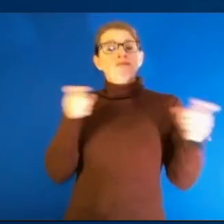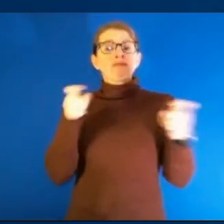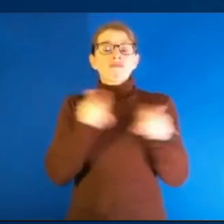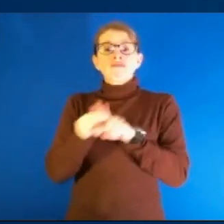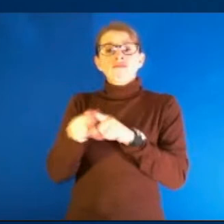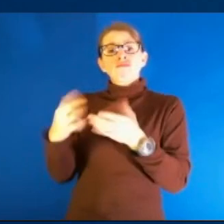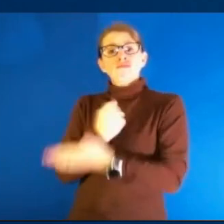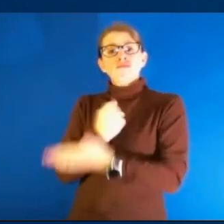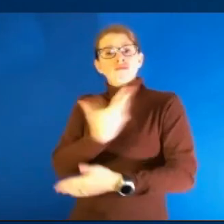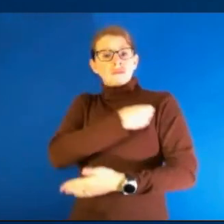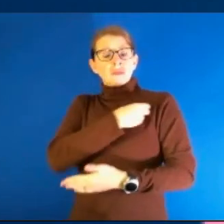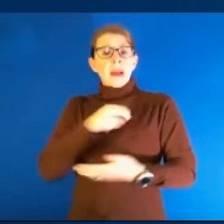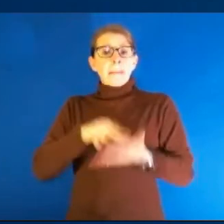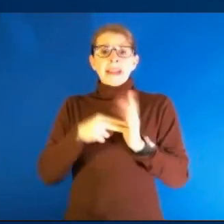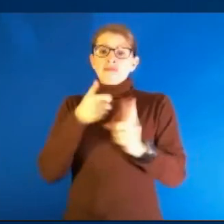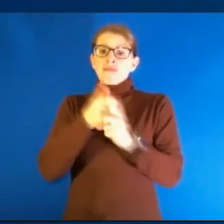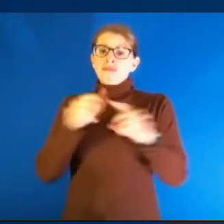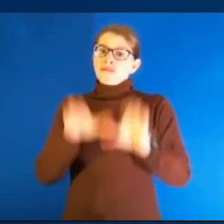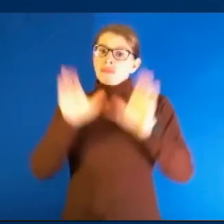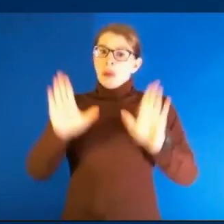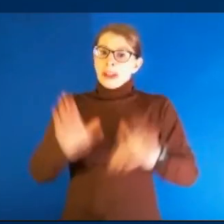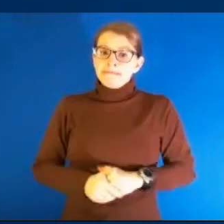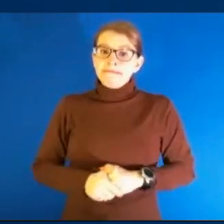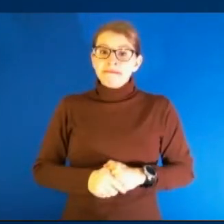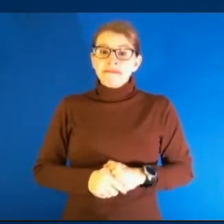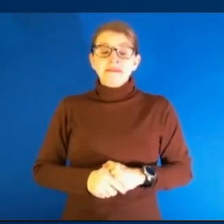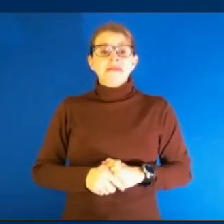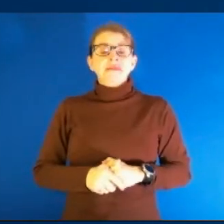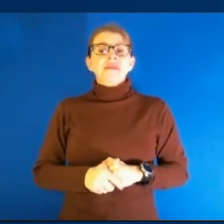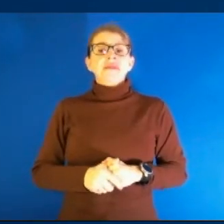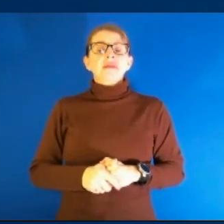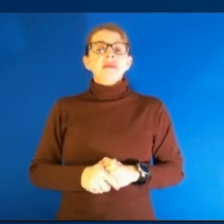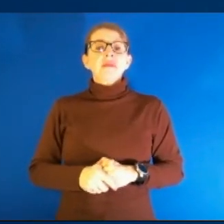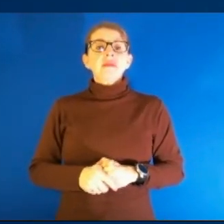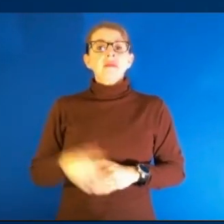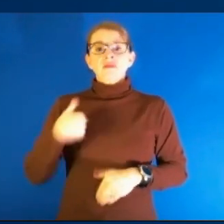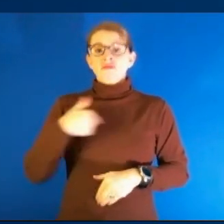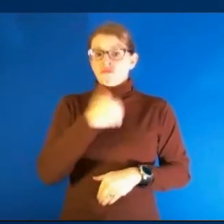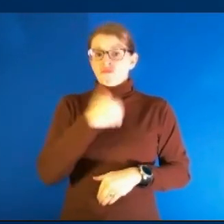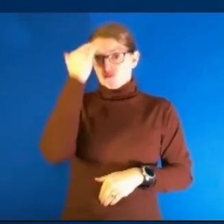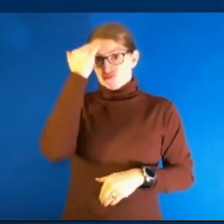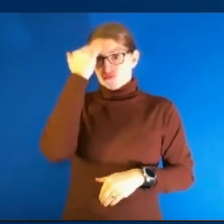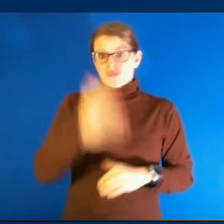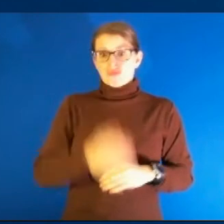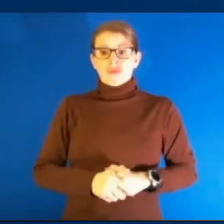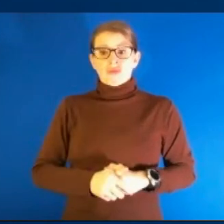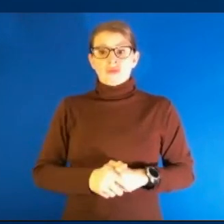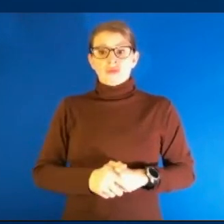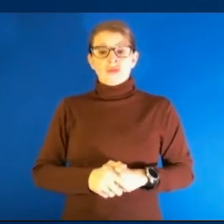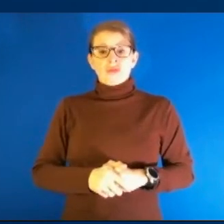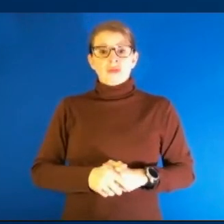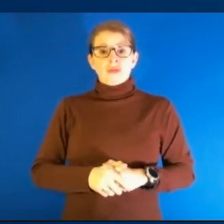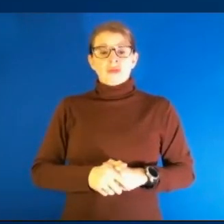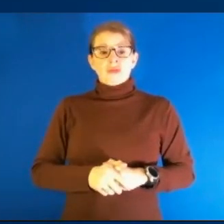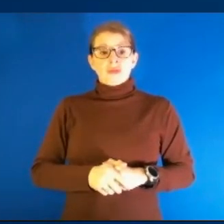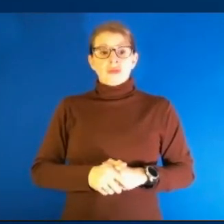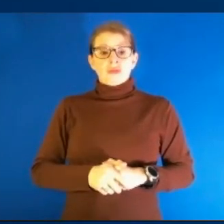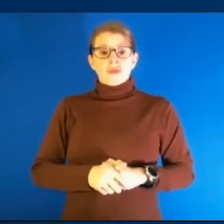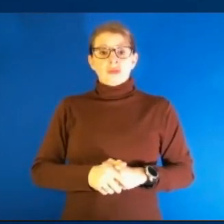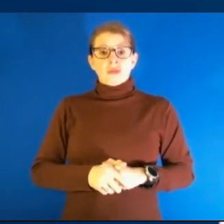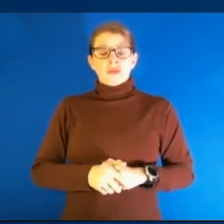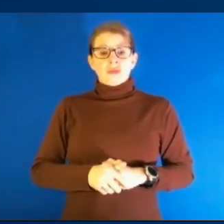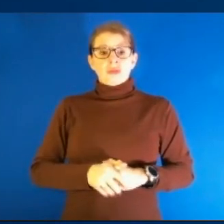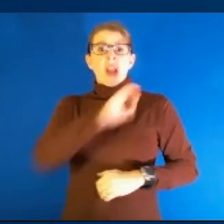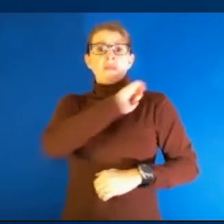great. The second thing is that we know this is taking a tremendous emotional toil on